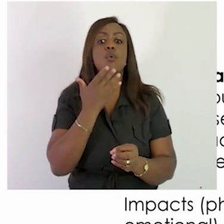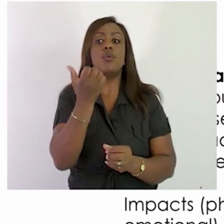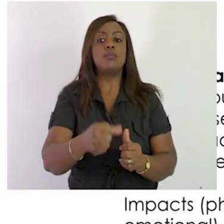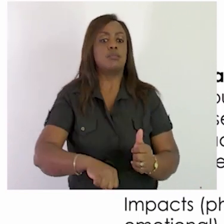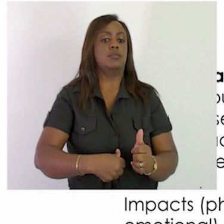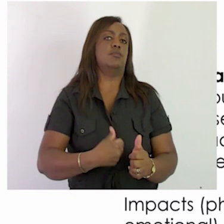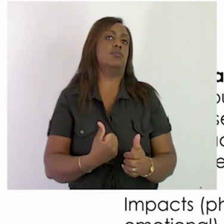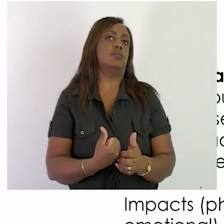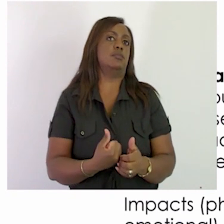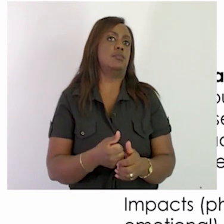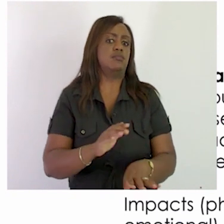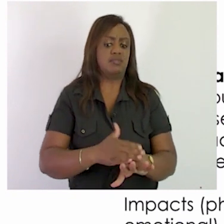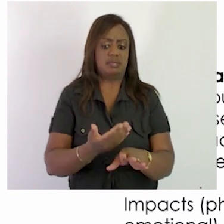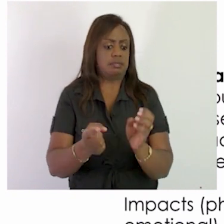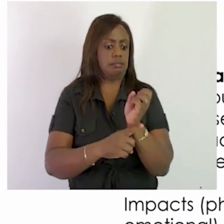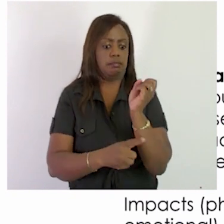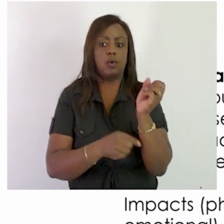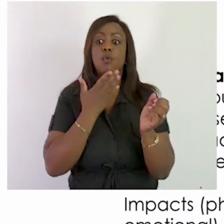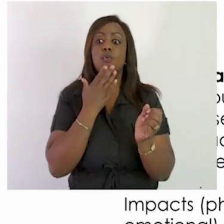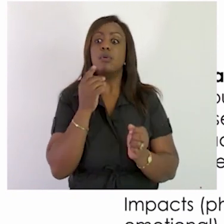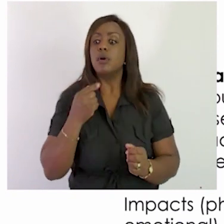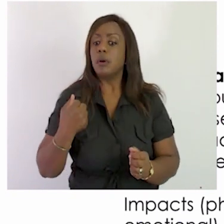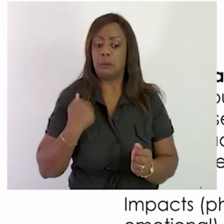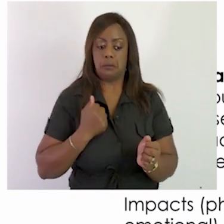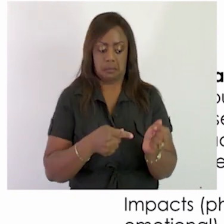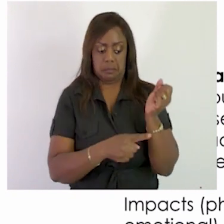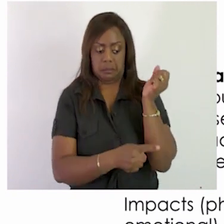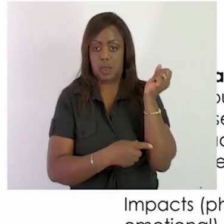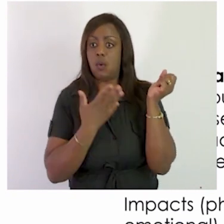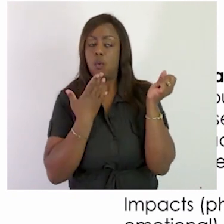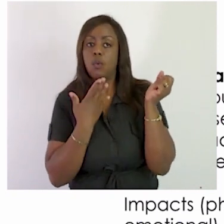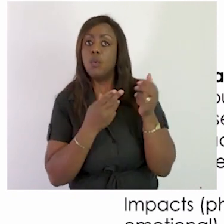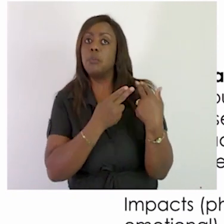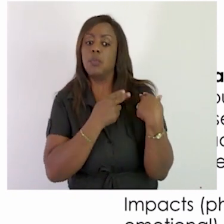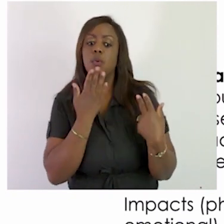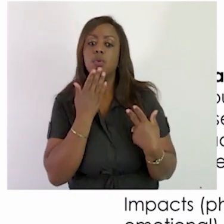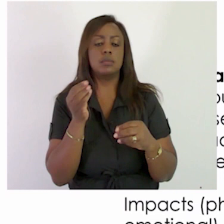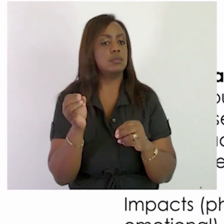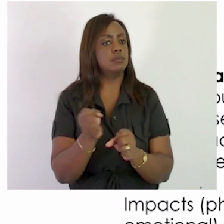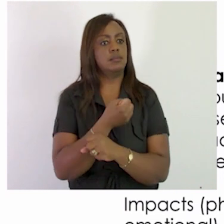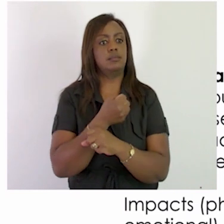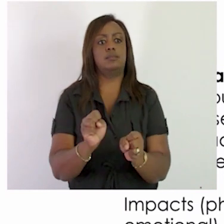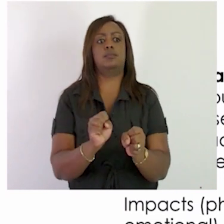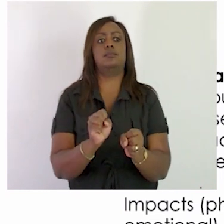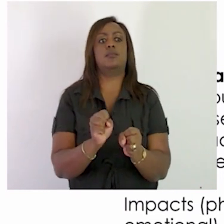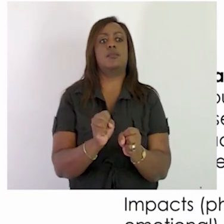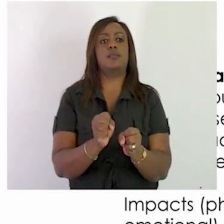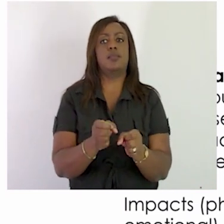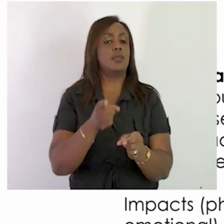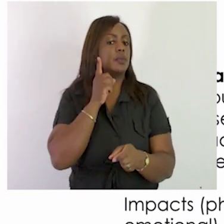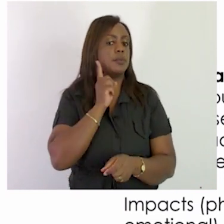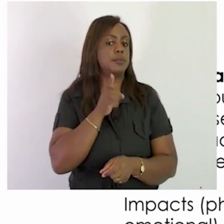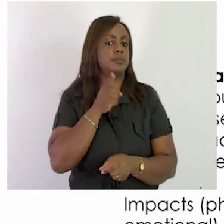intercourse with 5 different kind of people. It will be so difficult to tell each one to put on a condom. Okay, you